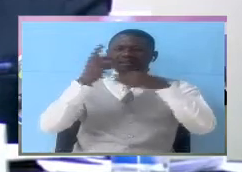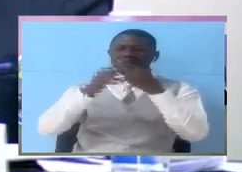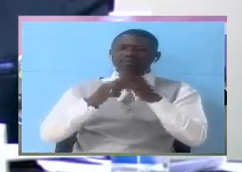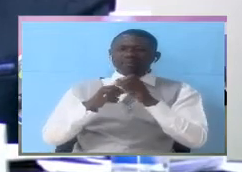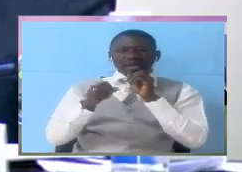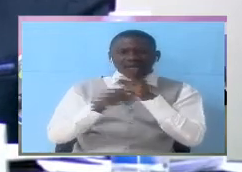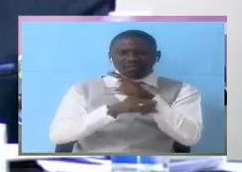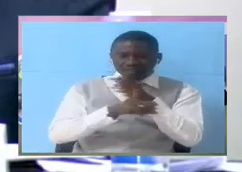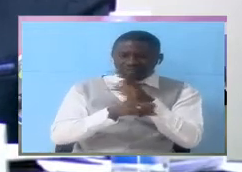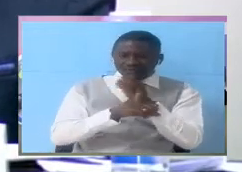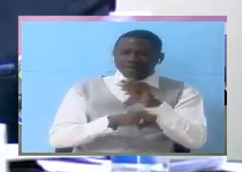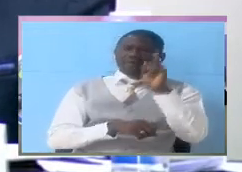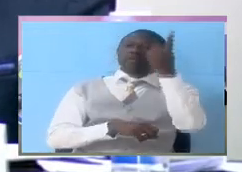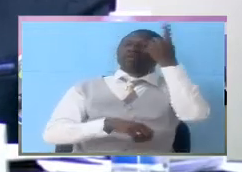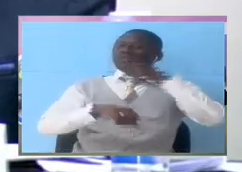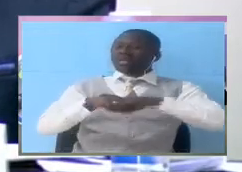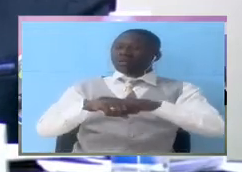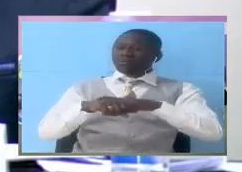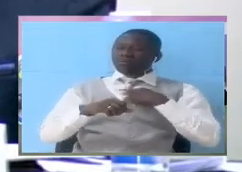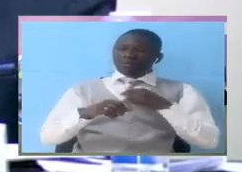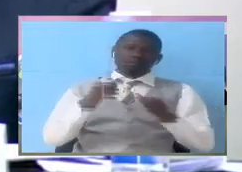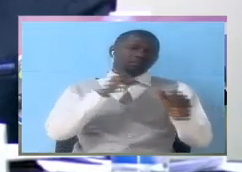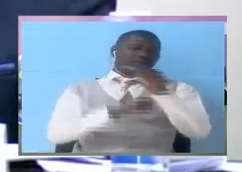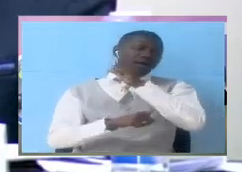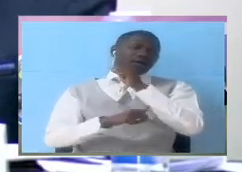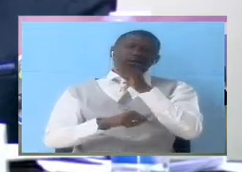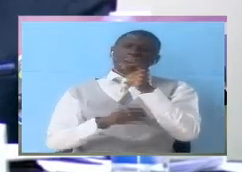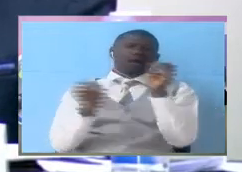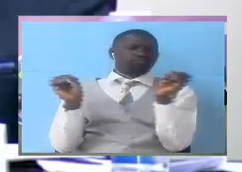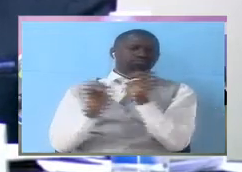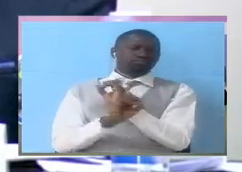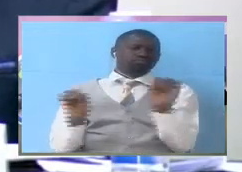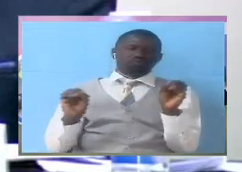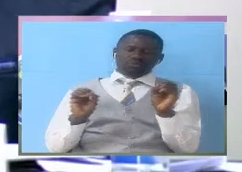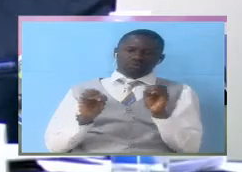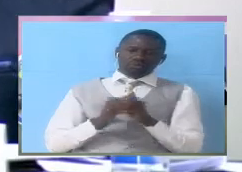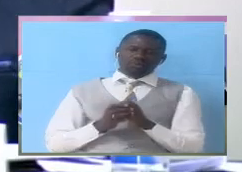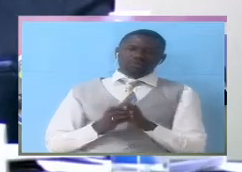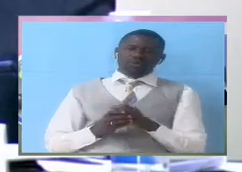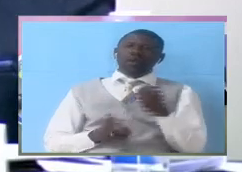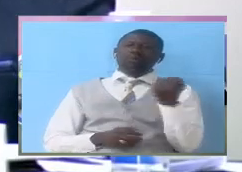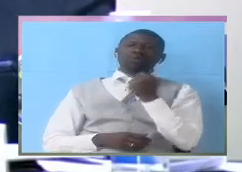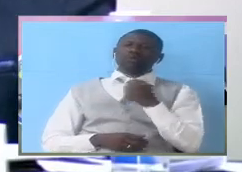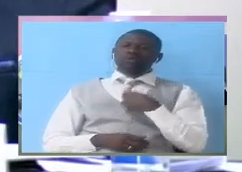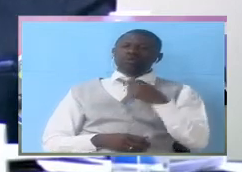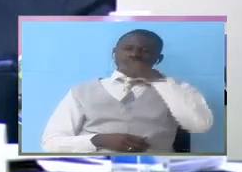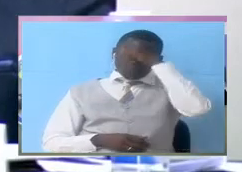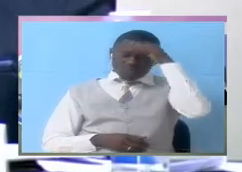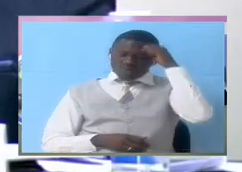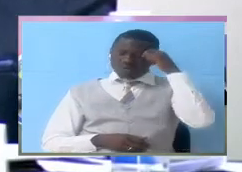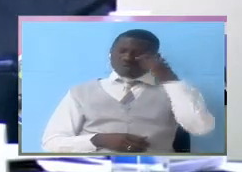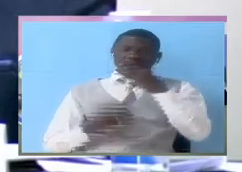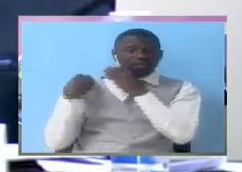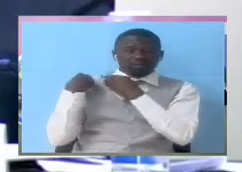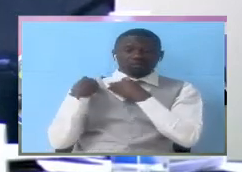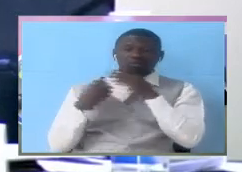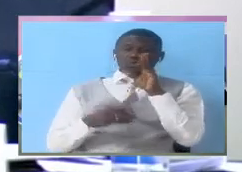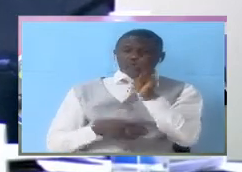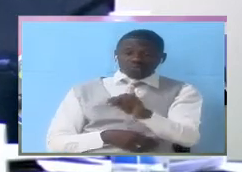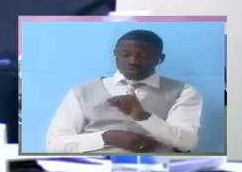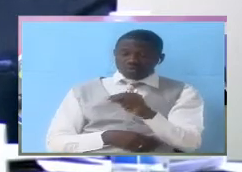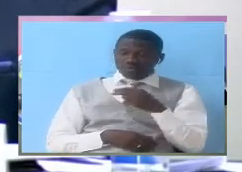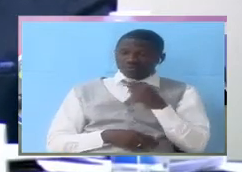back there. Because the job I was to do, which was to oversee the